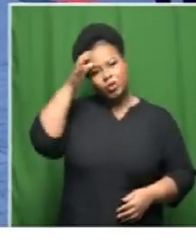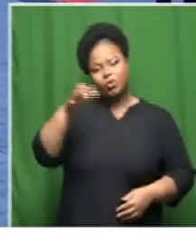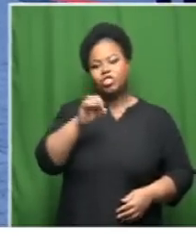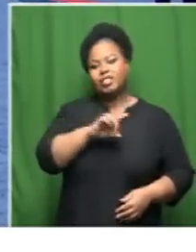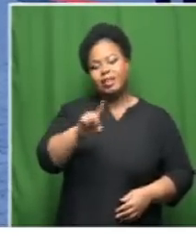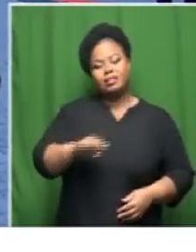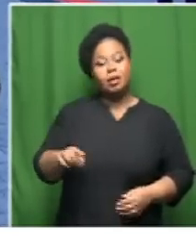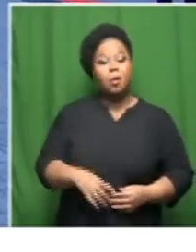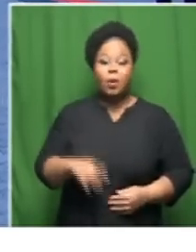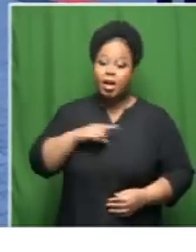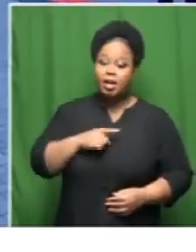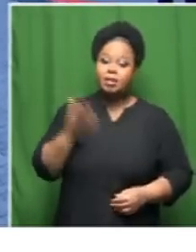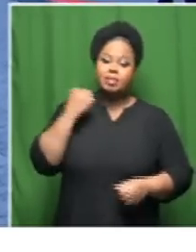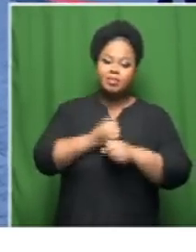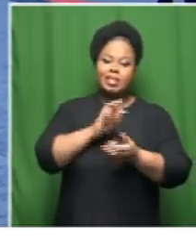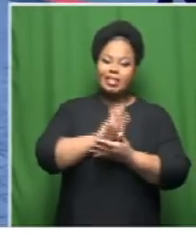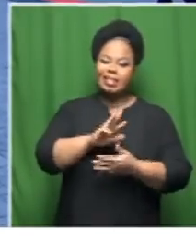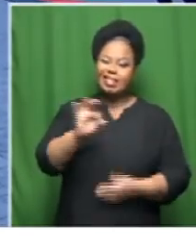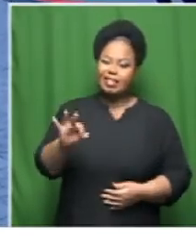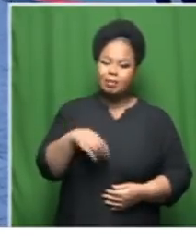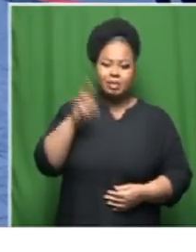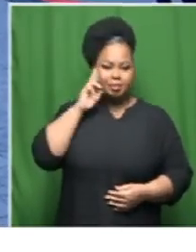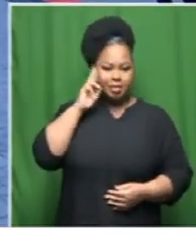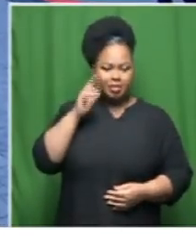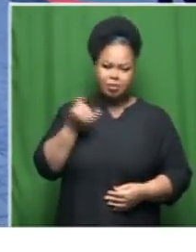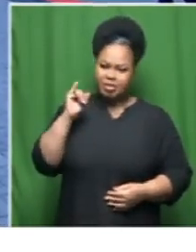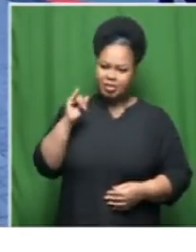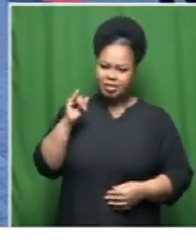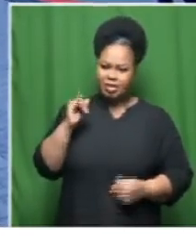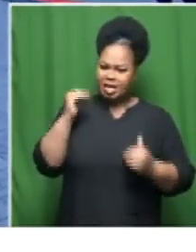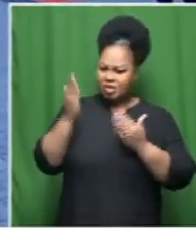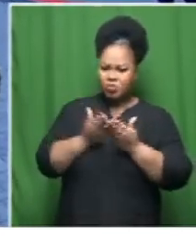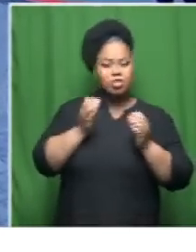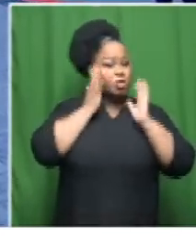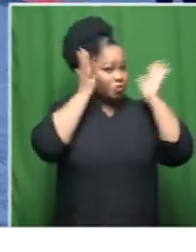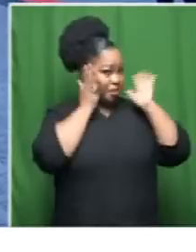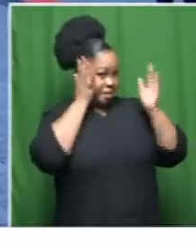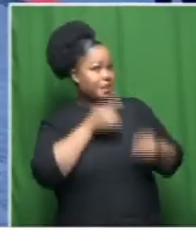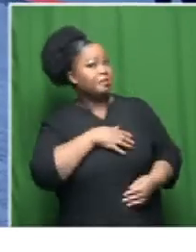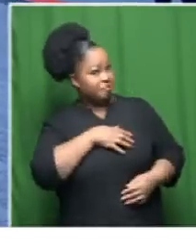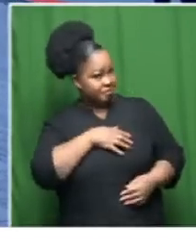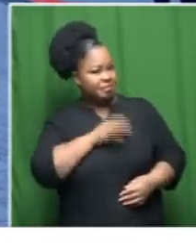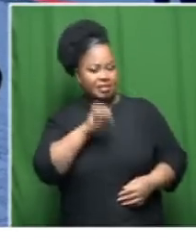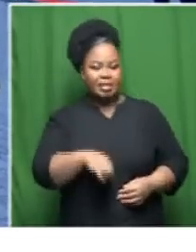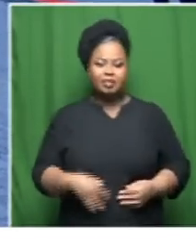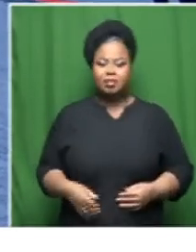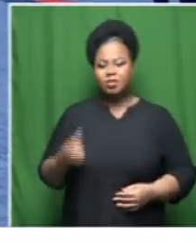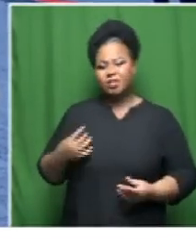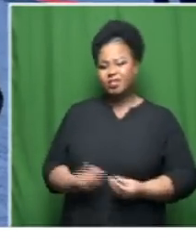this. I mean, I remember '93 when she started playing for Banyana Banyana. Okay, I was still in high Swaziland. School. Yeah, well, I was still in high school. So, but I mean, it's one of those